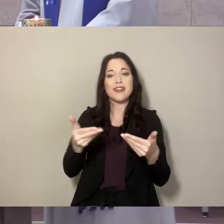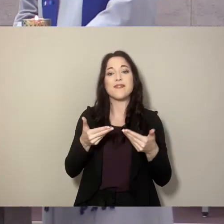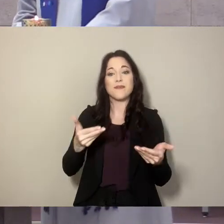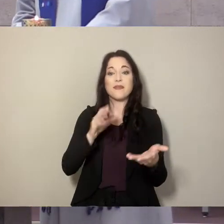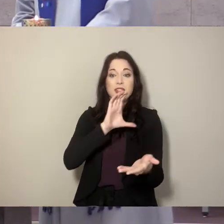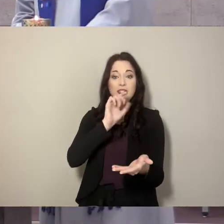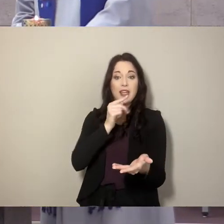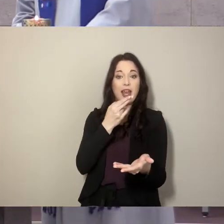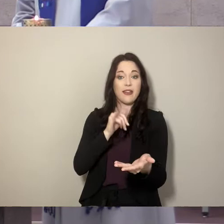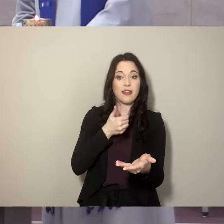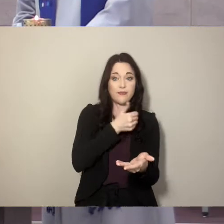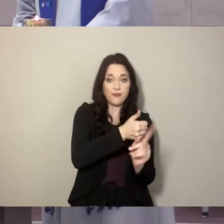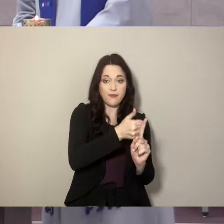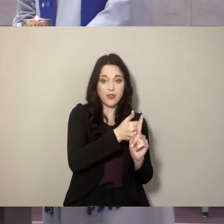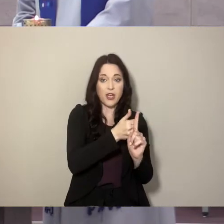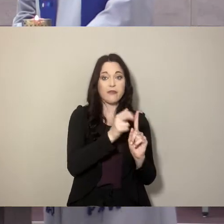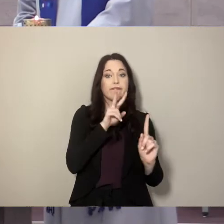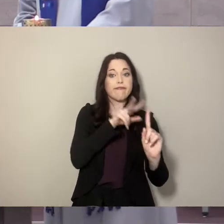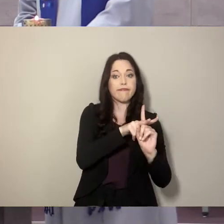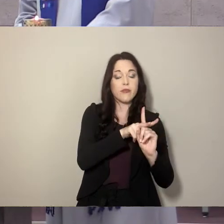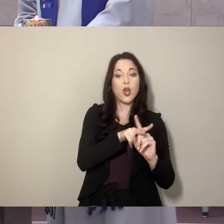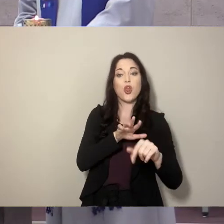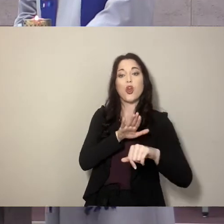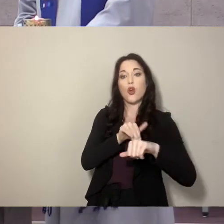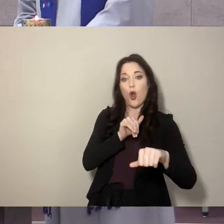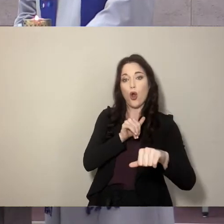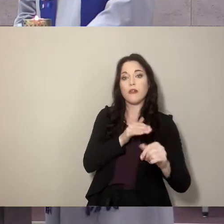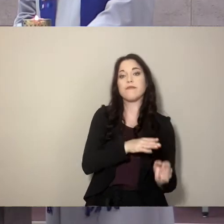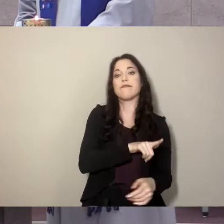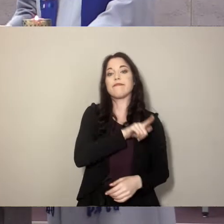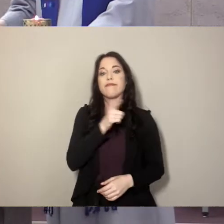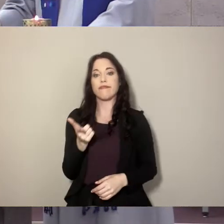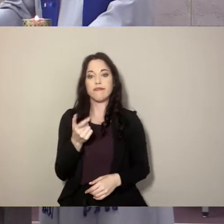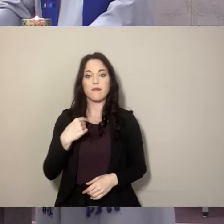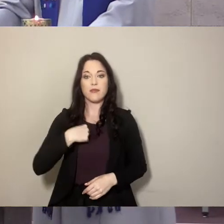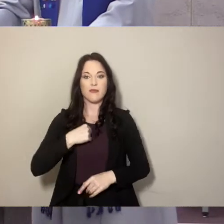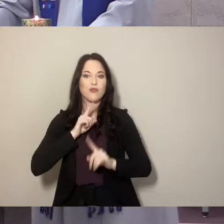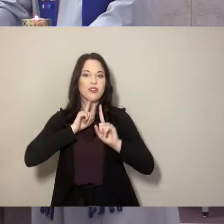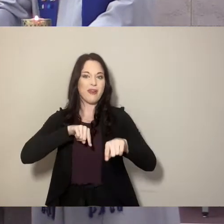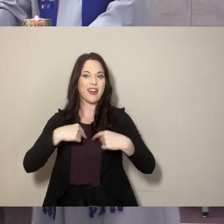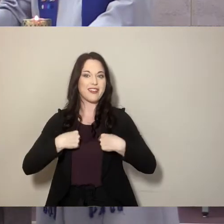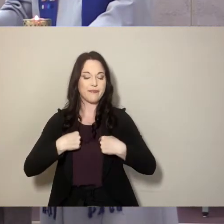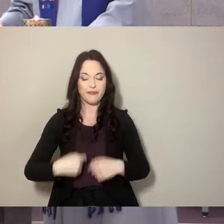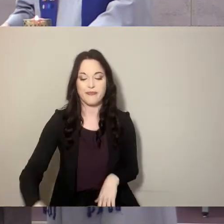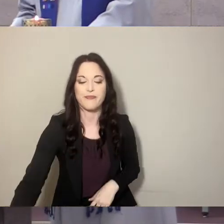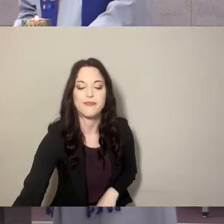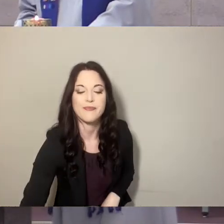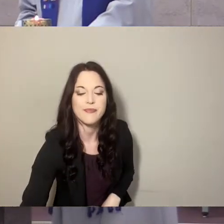Kathy will offer the call, and I invite you to join me in the response.